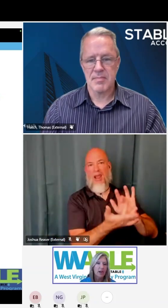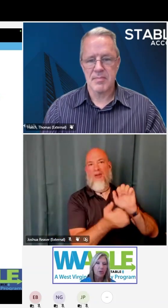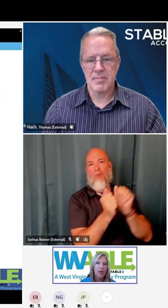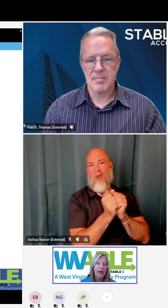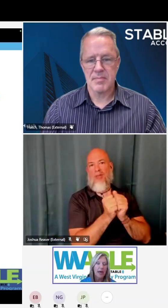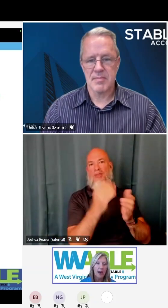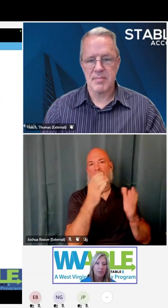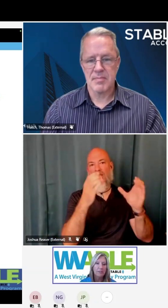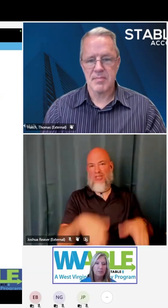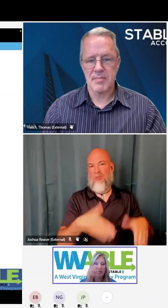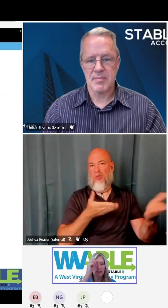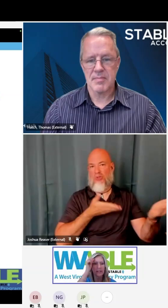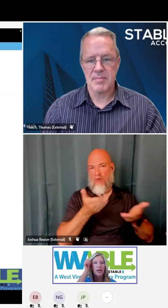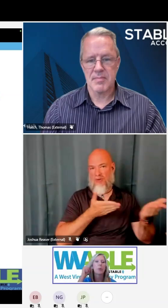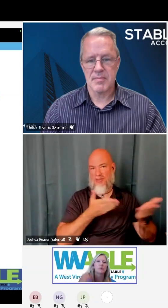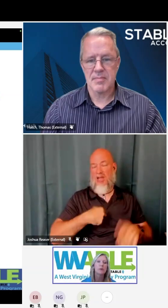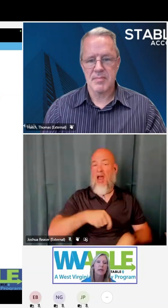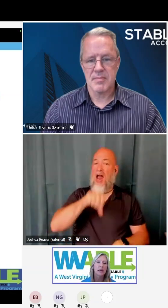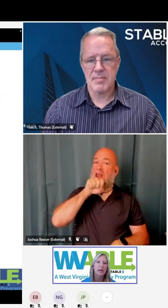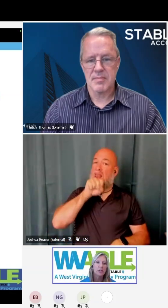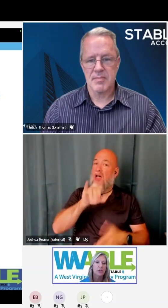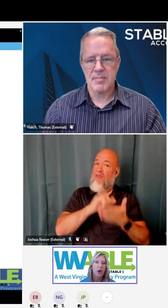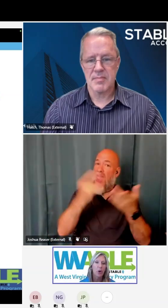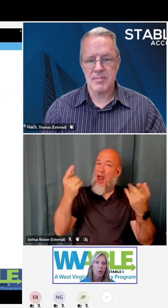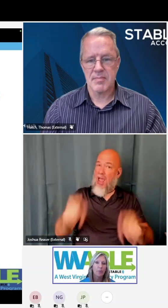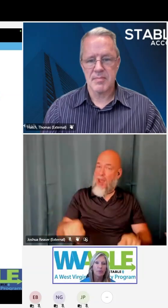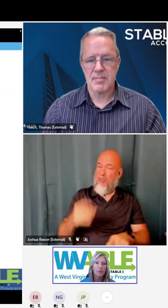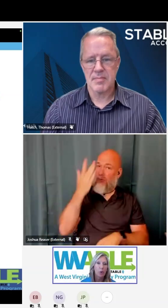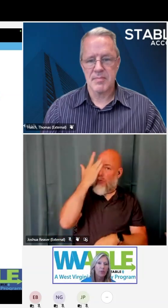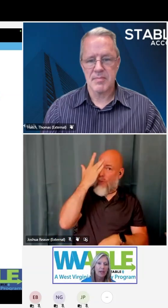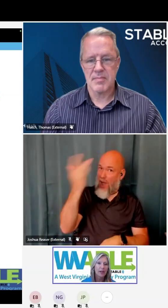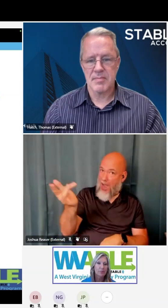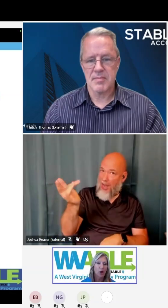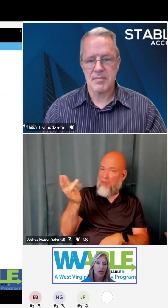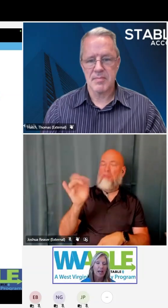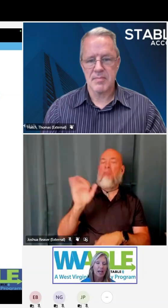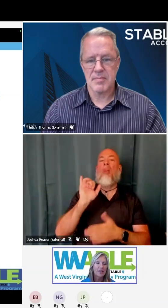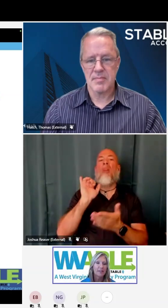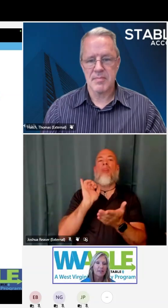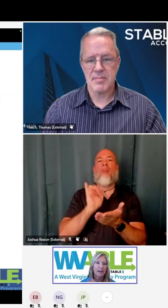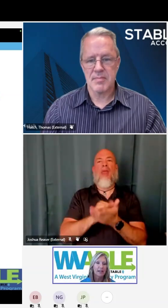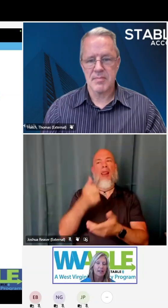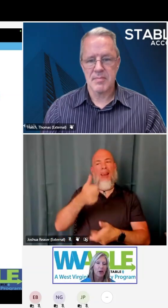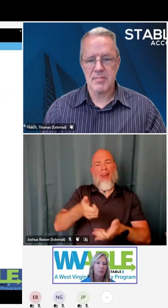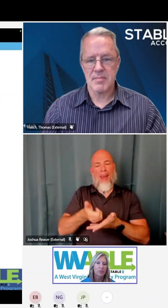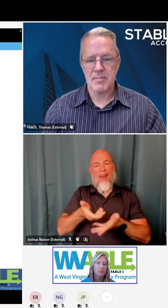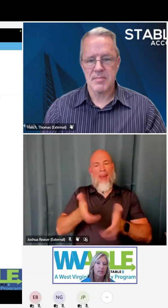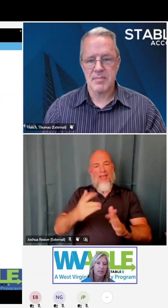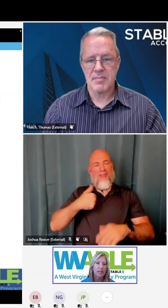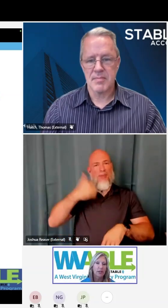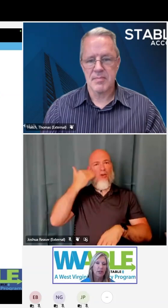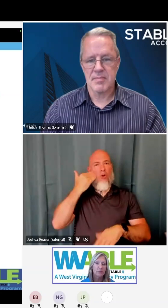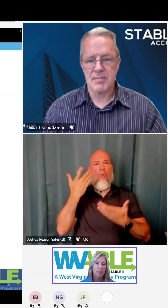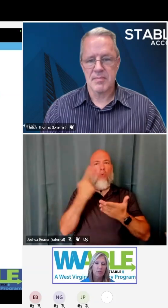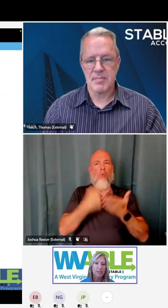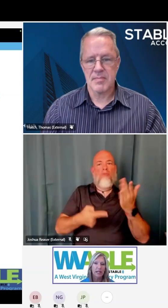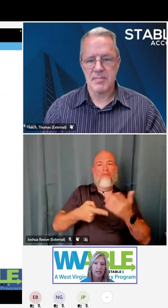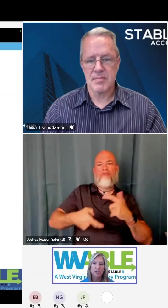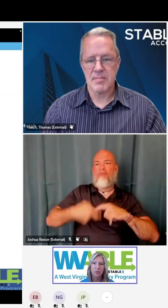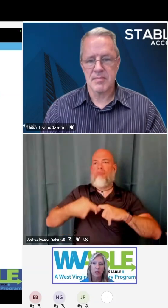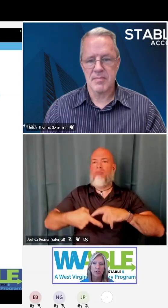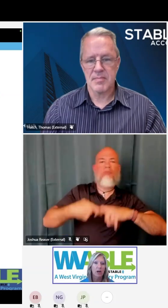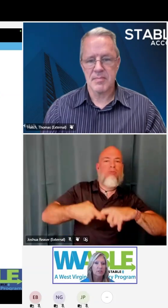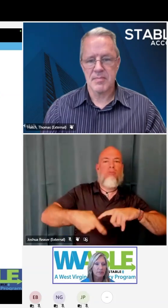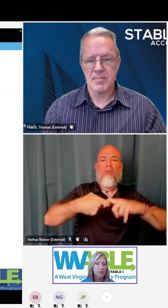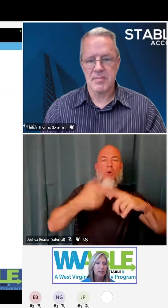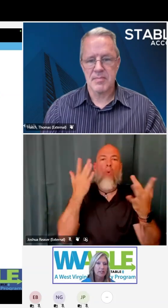things. And I love when that happens, because then it helps me to know, what the hiccups are, and then I can help to mitigate those in my